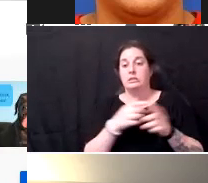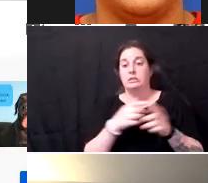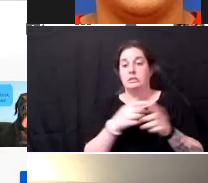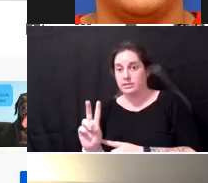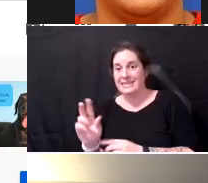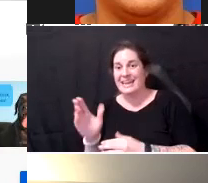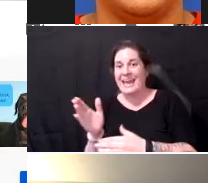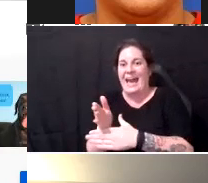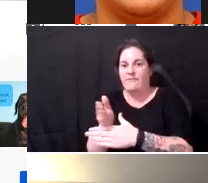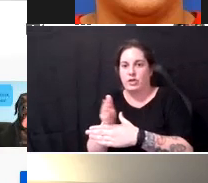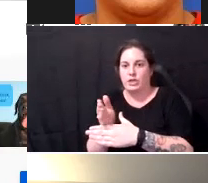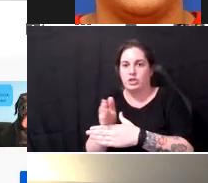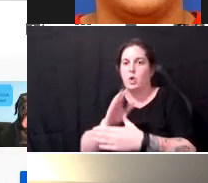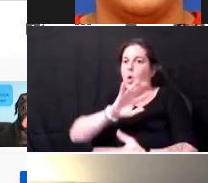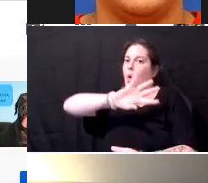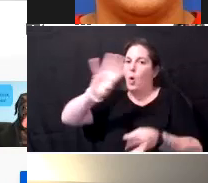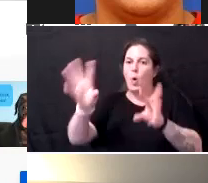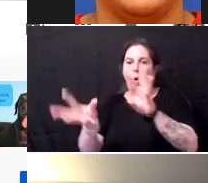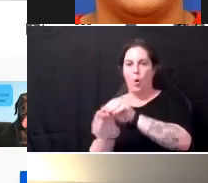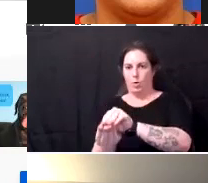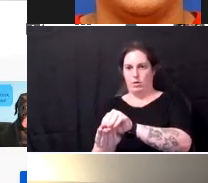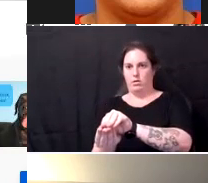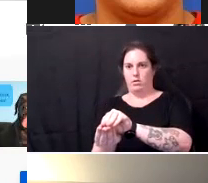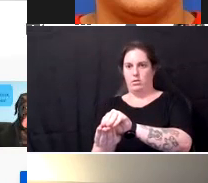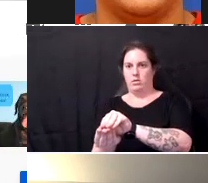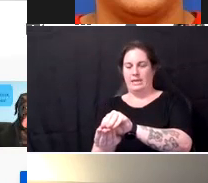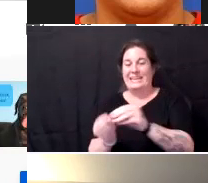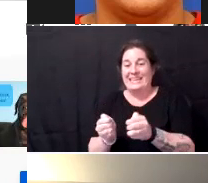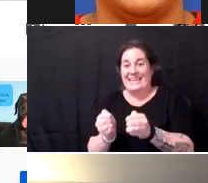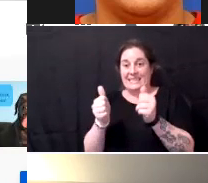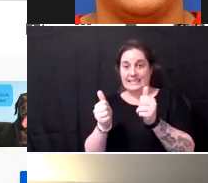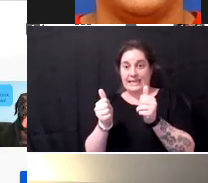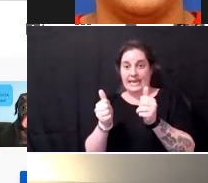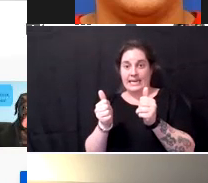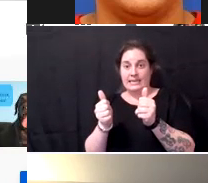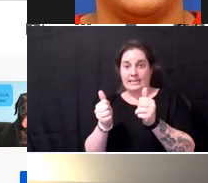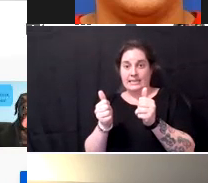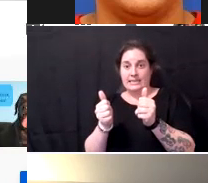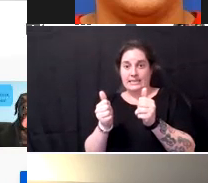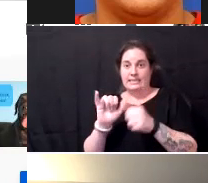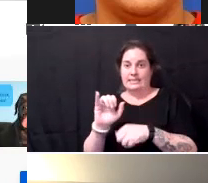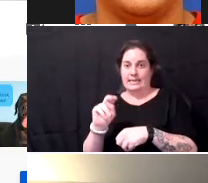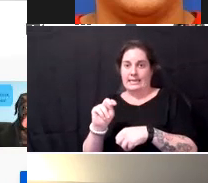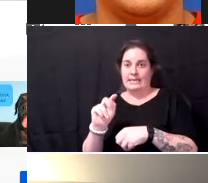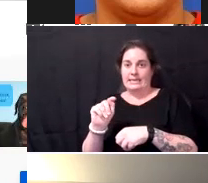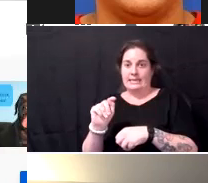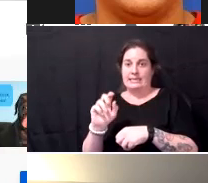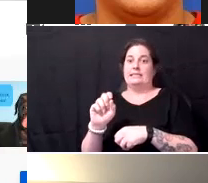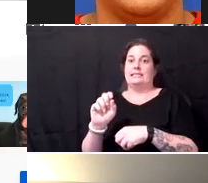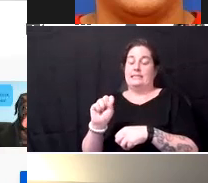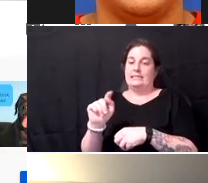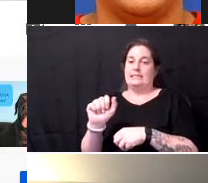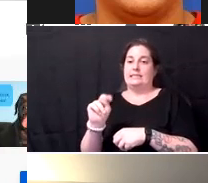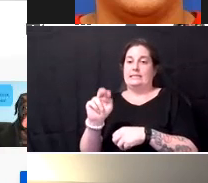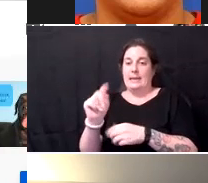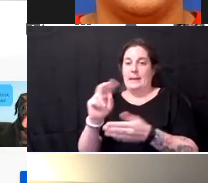the entire trip, whereas instantaneous refers to a moment